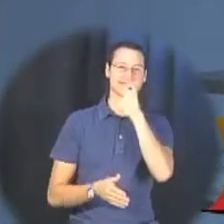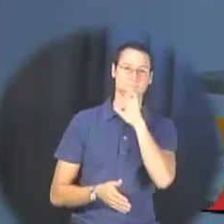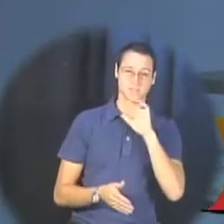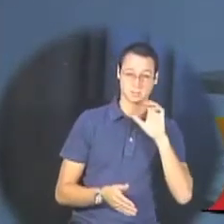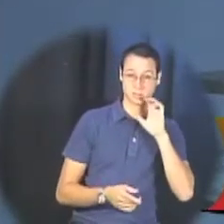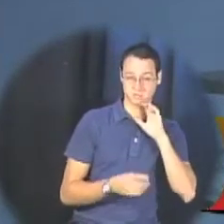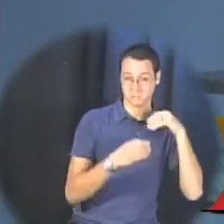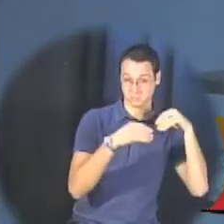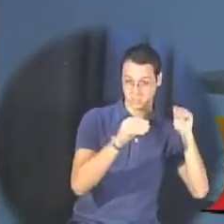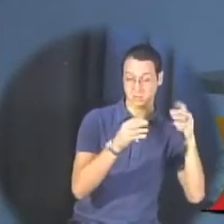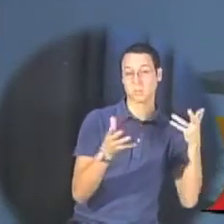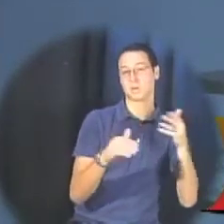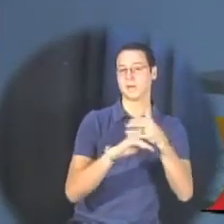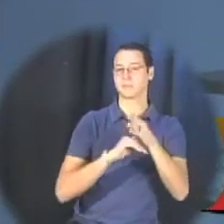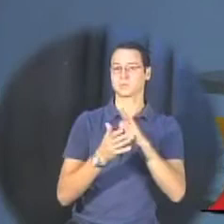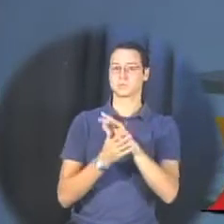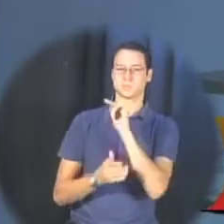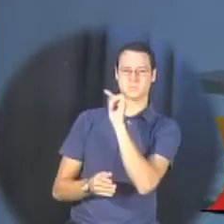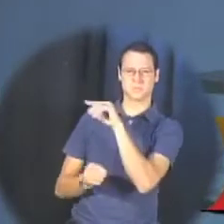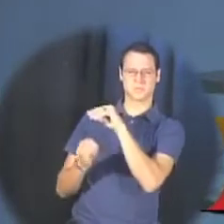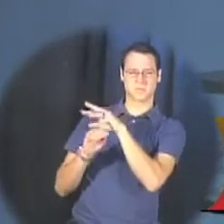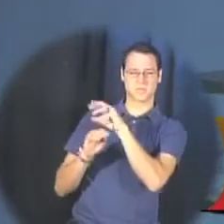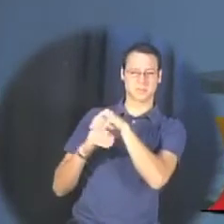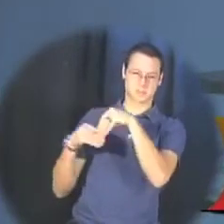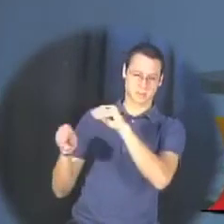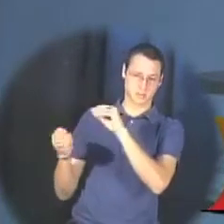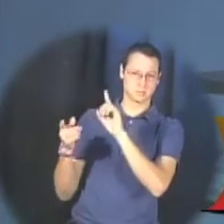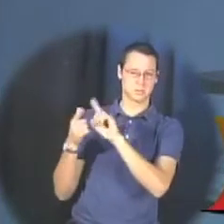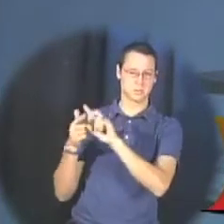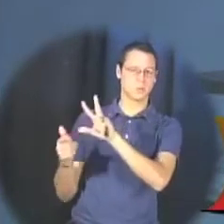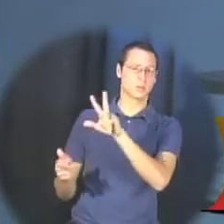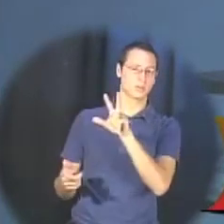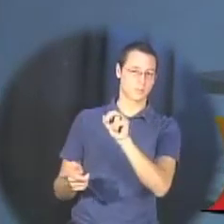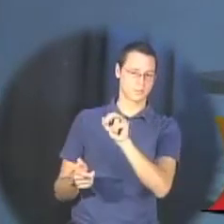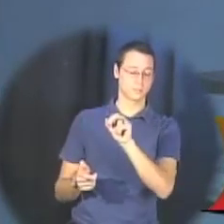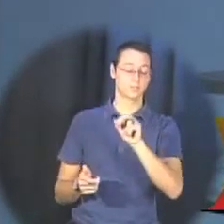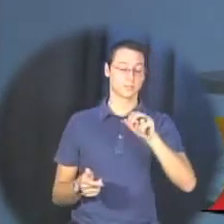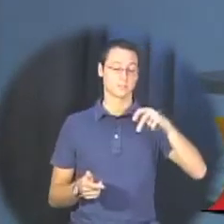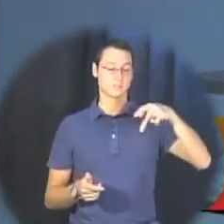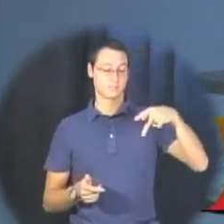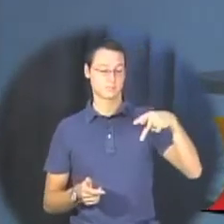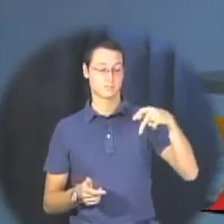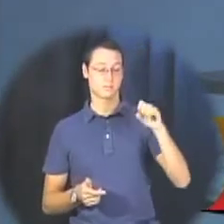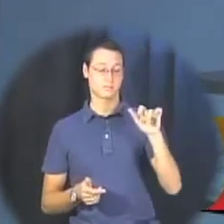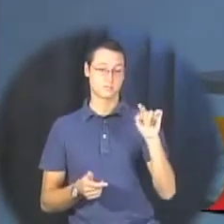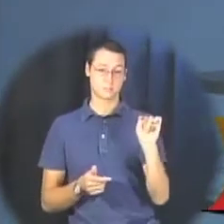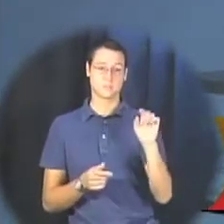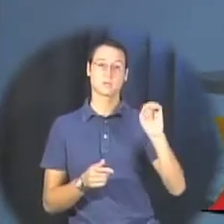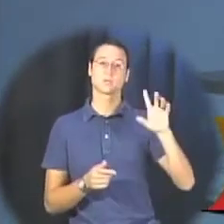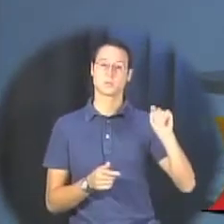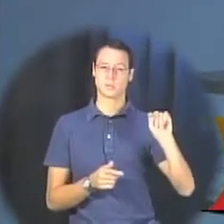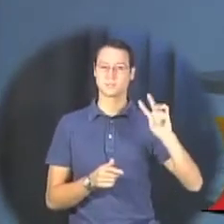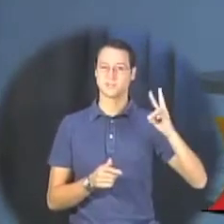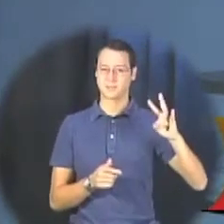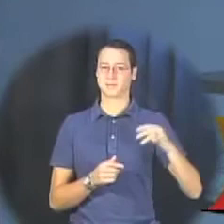school, and guidance from 2:30 until 3 p.m. The PSAT will be held on October 17th.